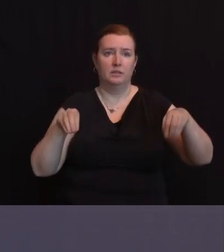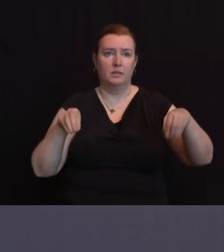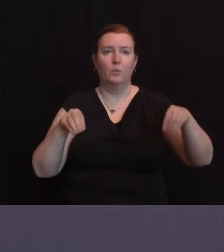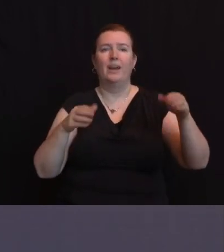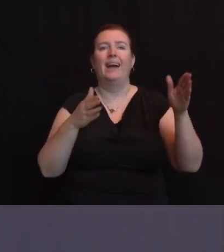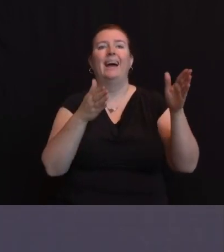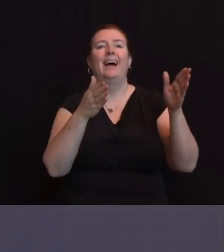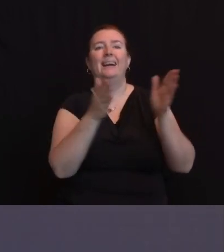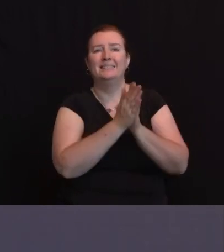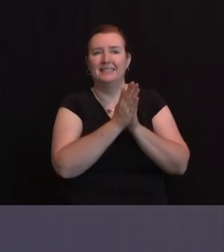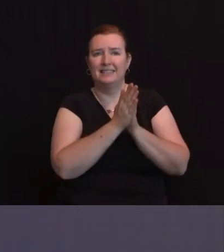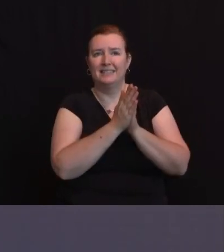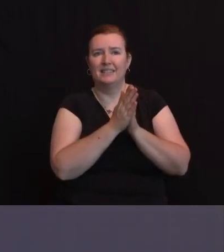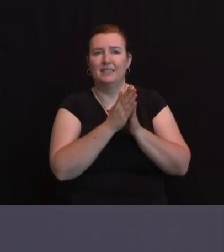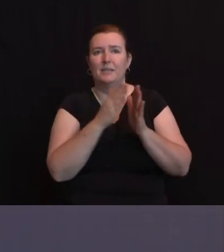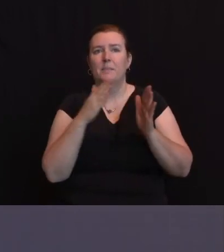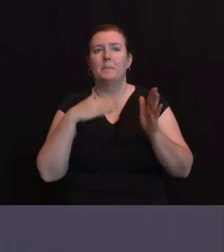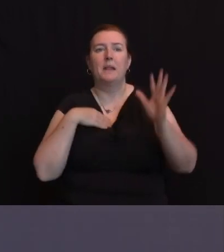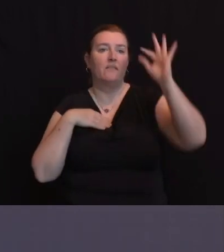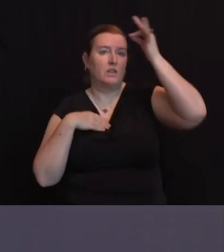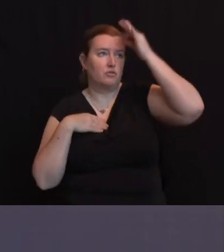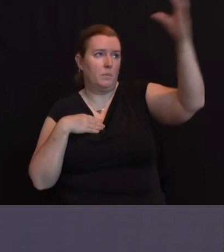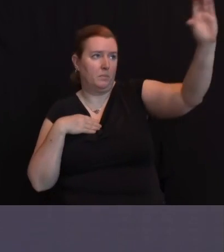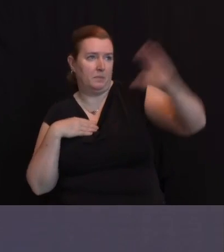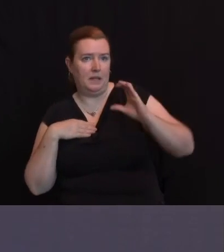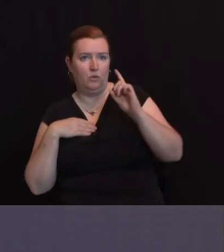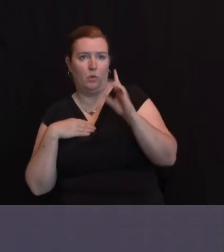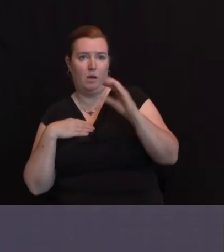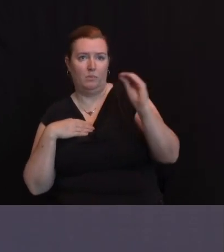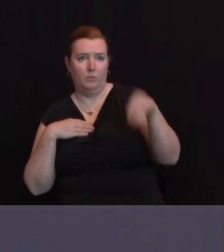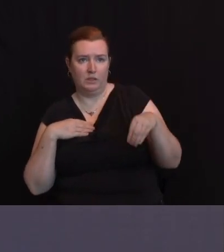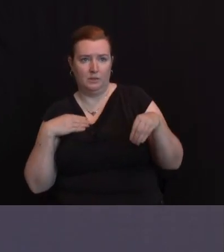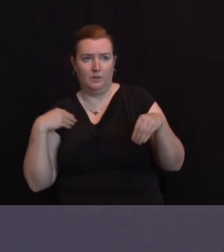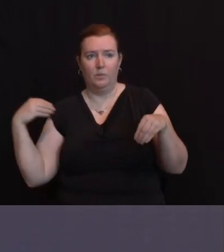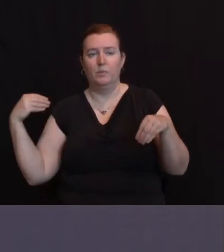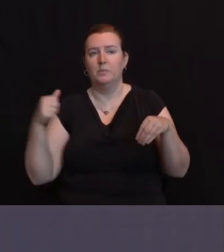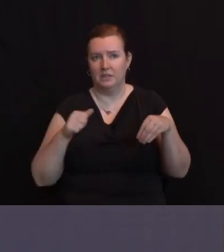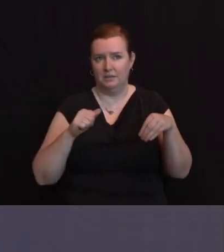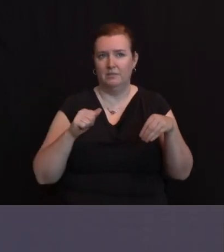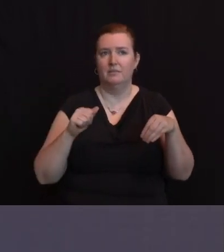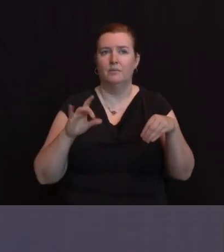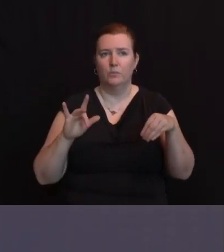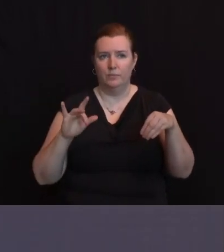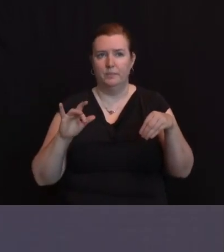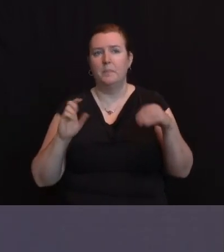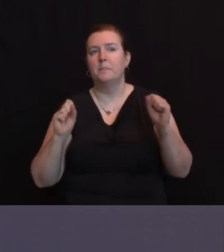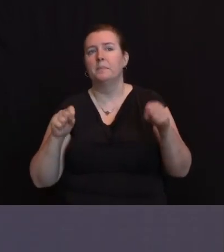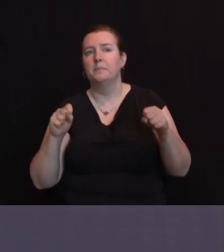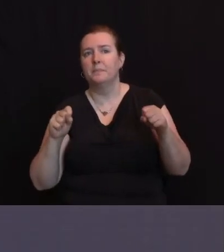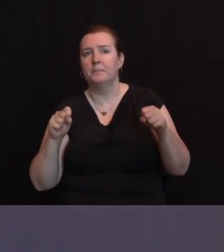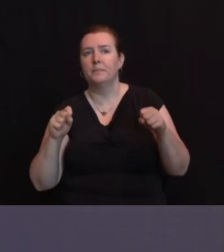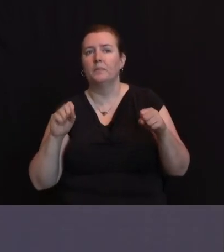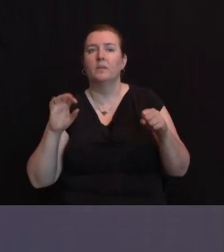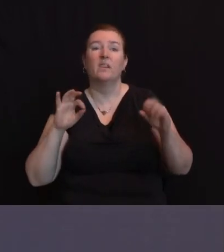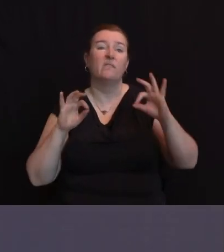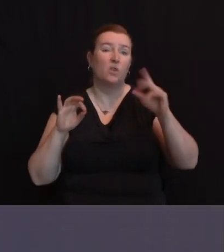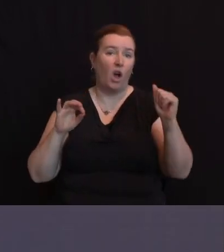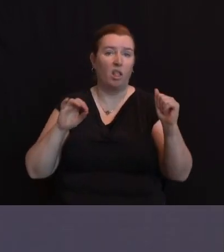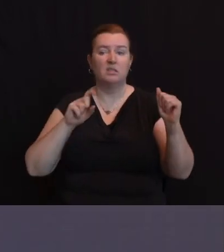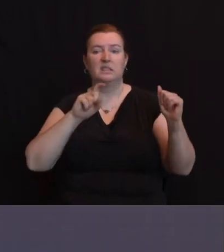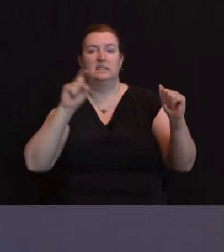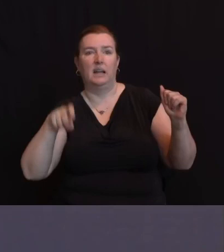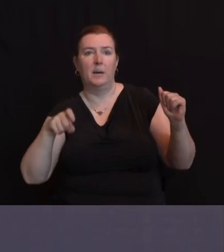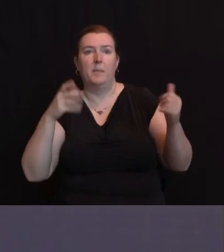0, which would lift a huge burden off of states. It's possible he did that for a couple of states. I have not seen it, but we'll come back to you.